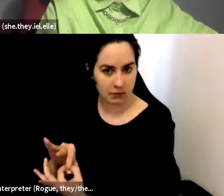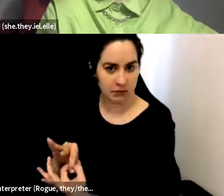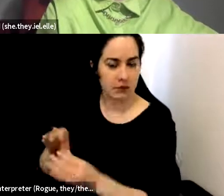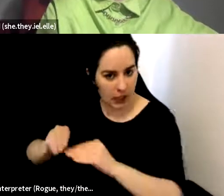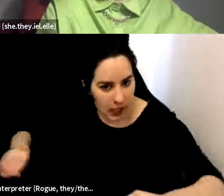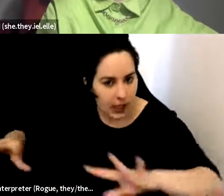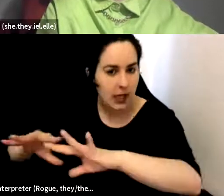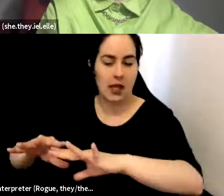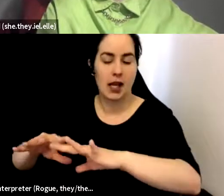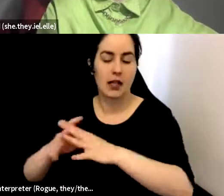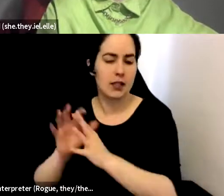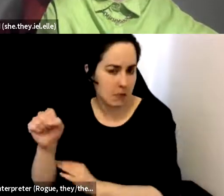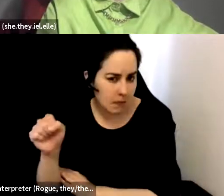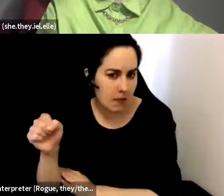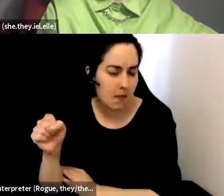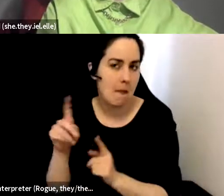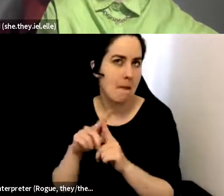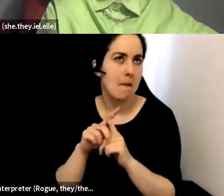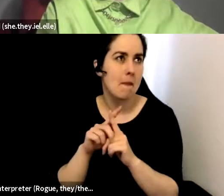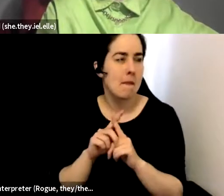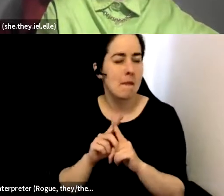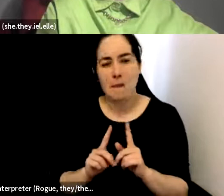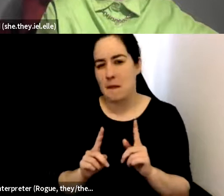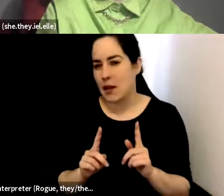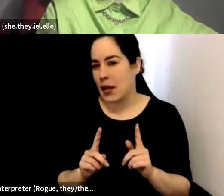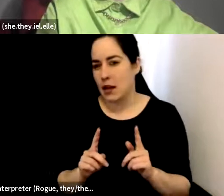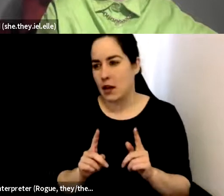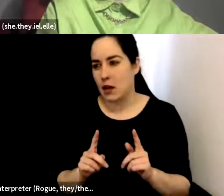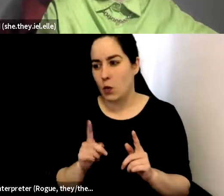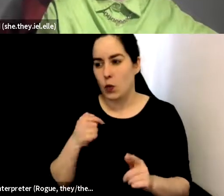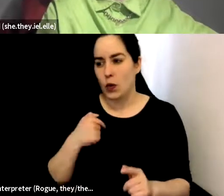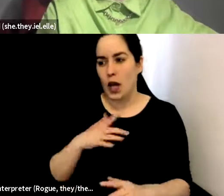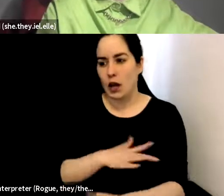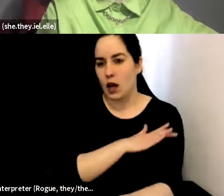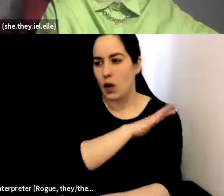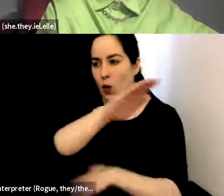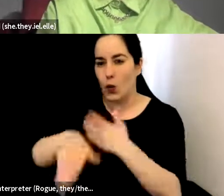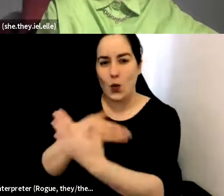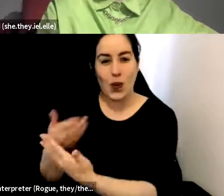wasn't expecting such overwhelming presence.